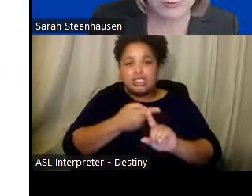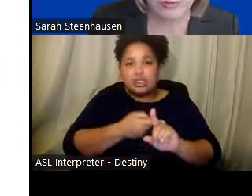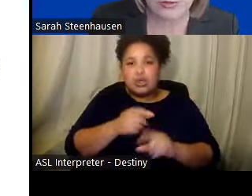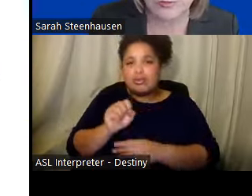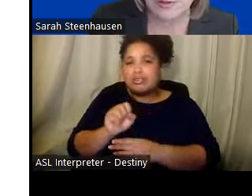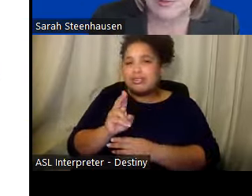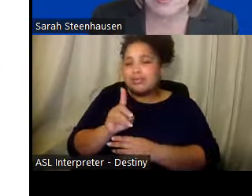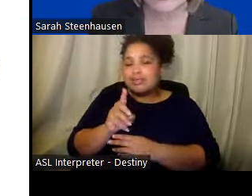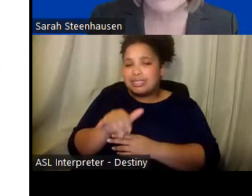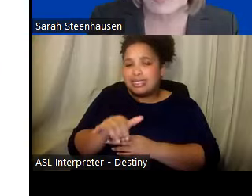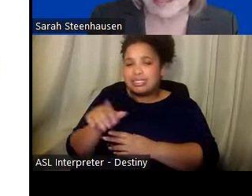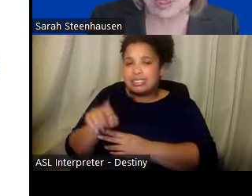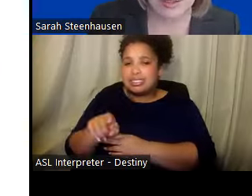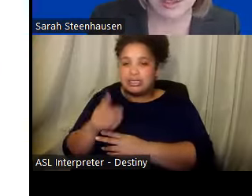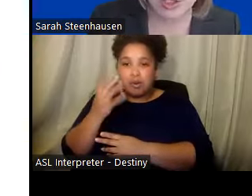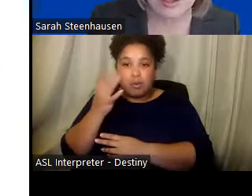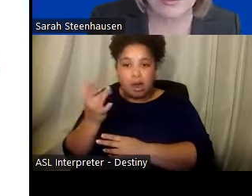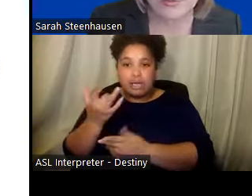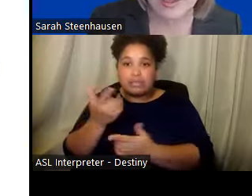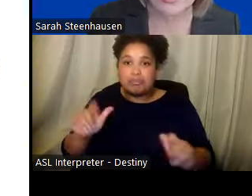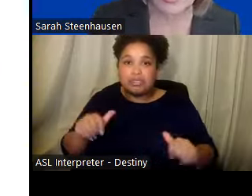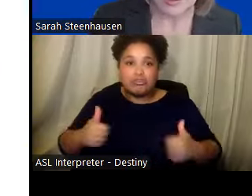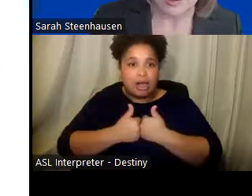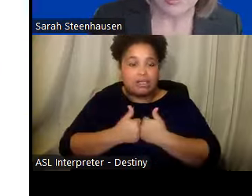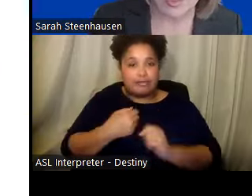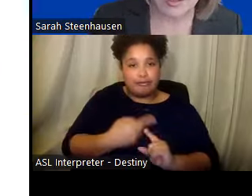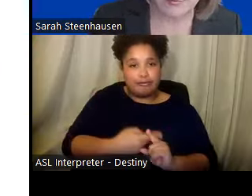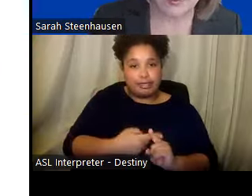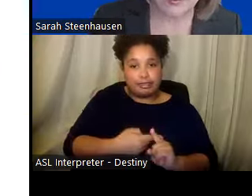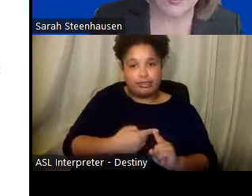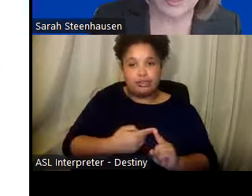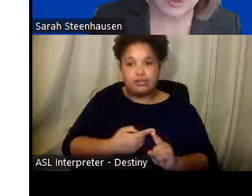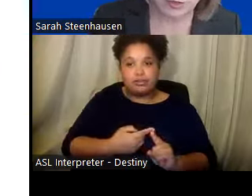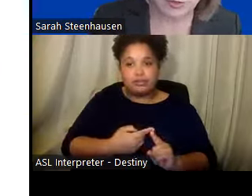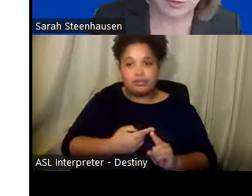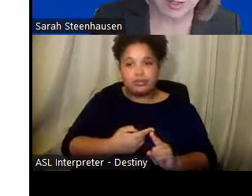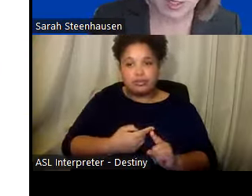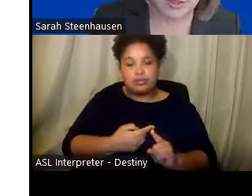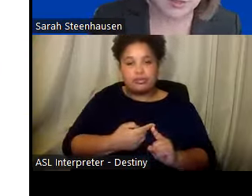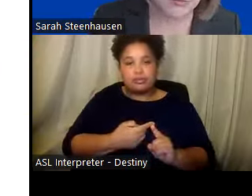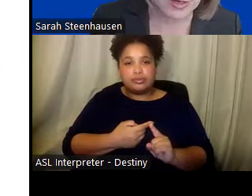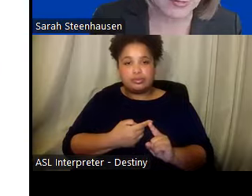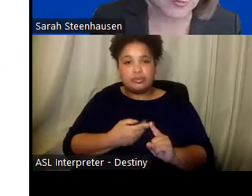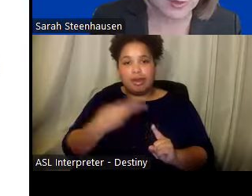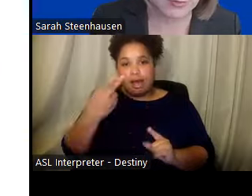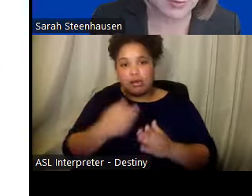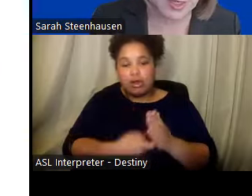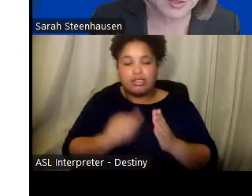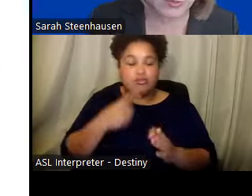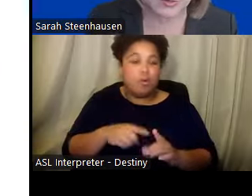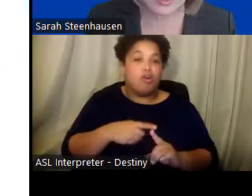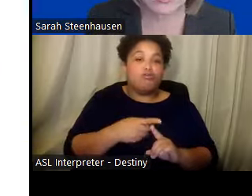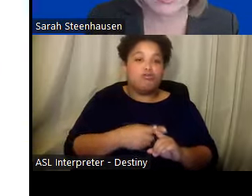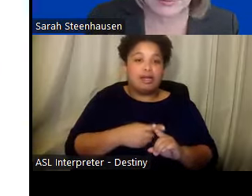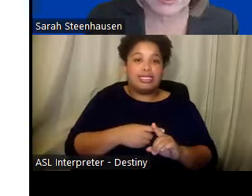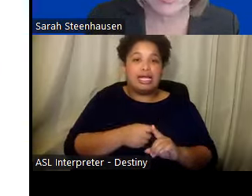with disabilities, given the tremendous challenge of rental, the high cost of rent for impacting